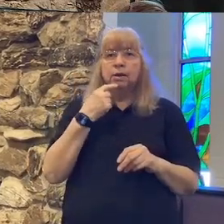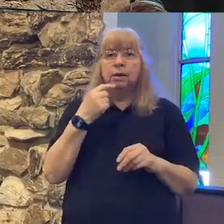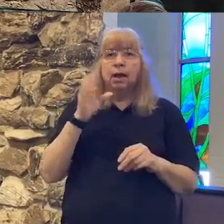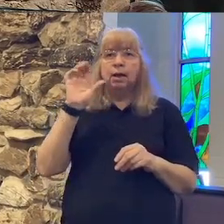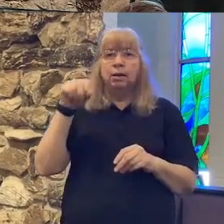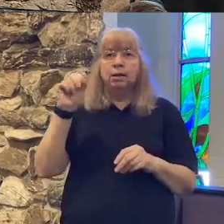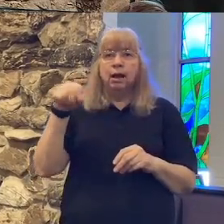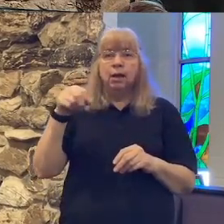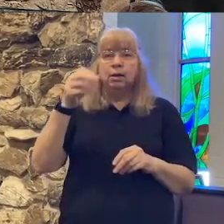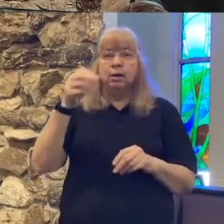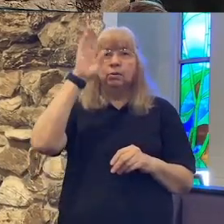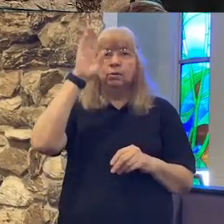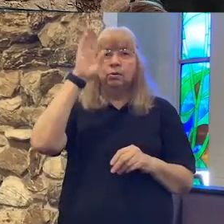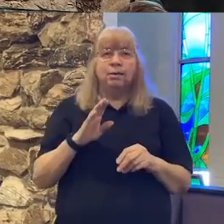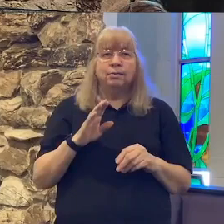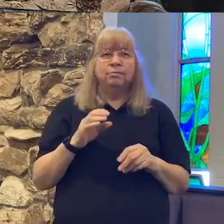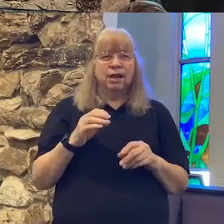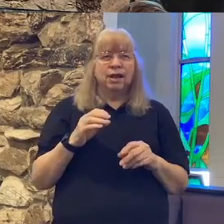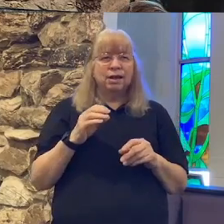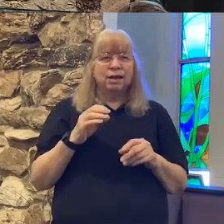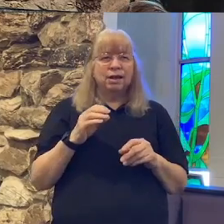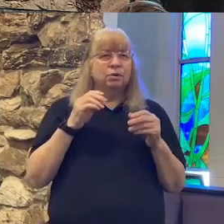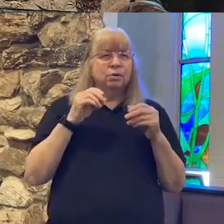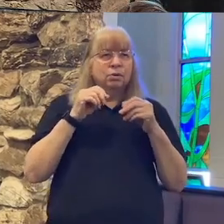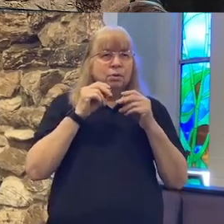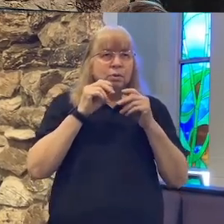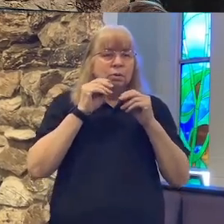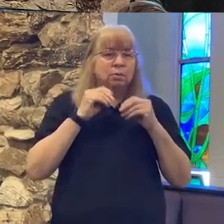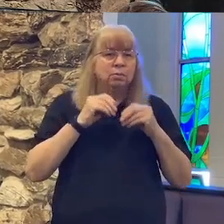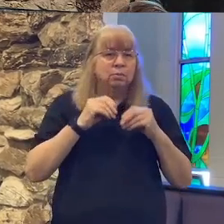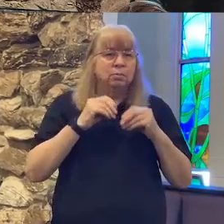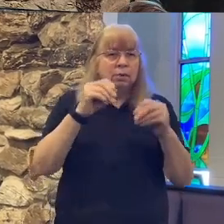That is so ingrained in you.